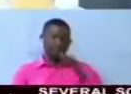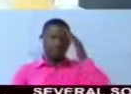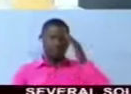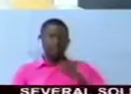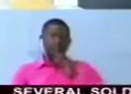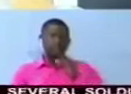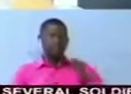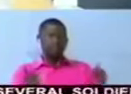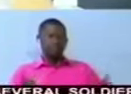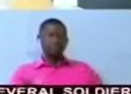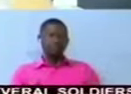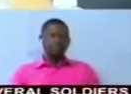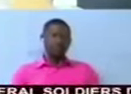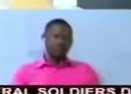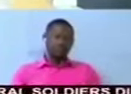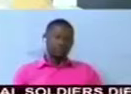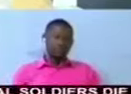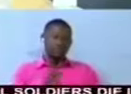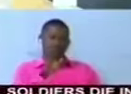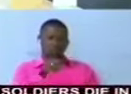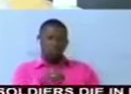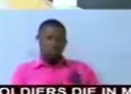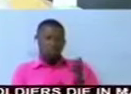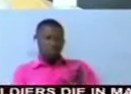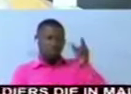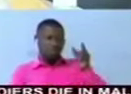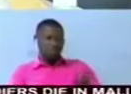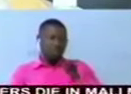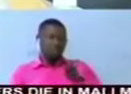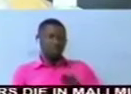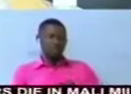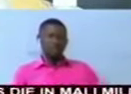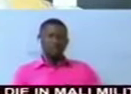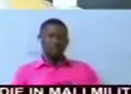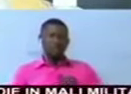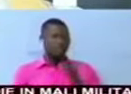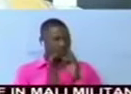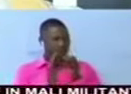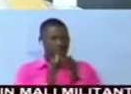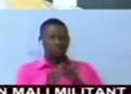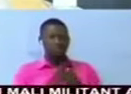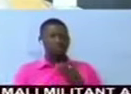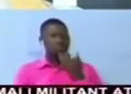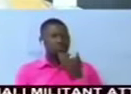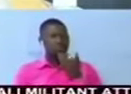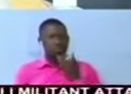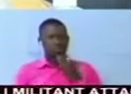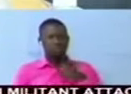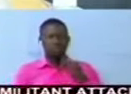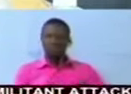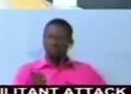Babukar? No. Mangla Master Wushi Chono Binga Daj. Jerejev. Thank you.